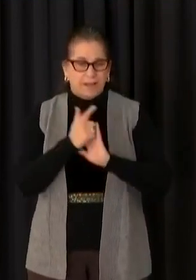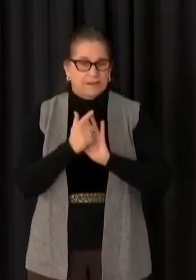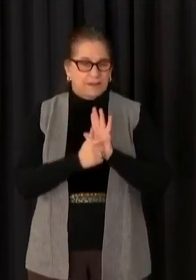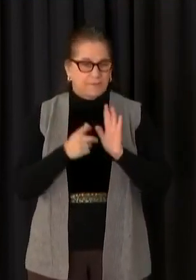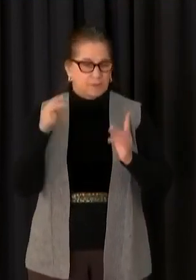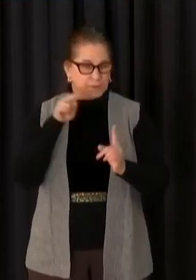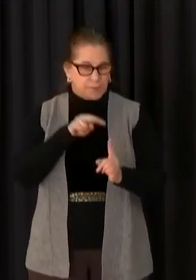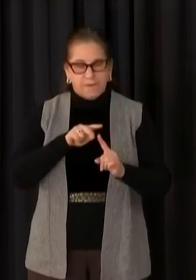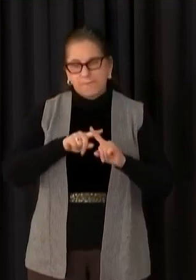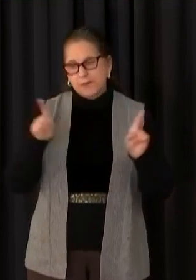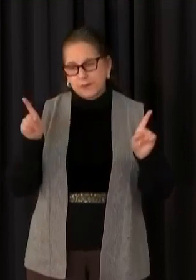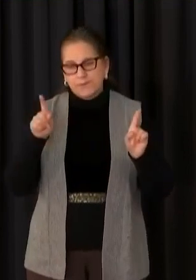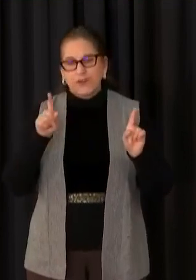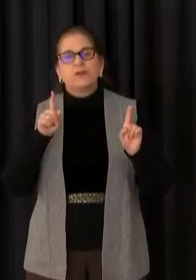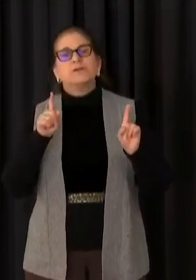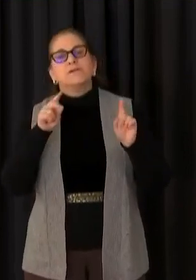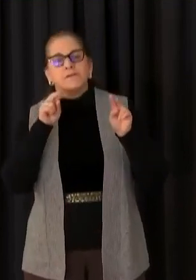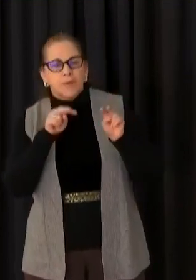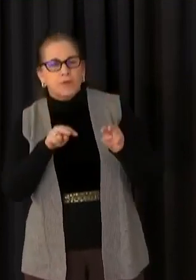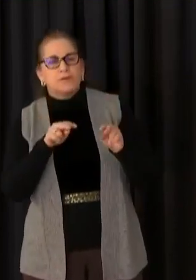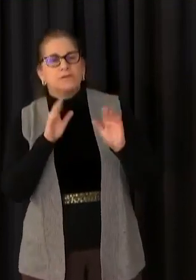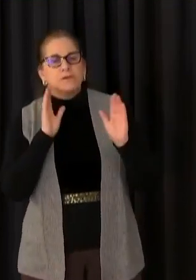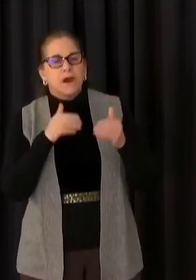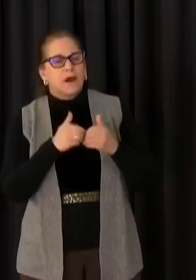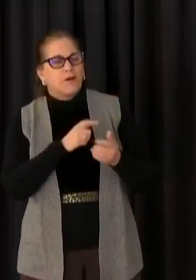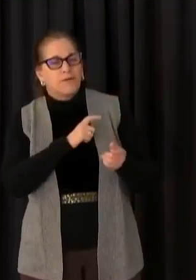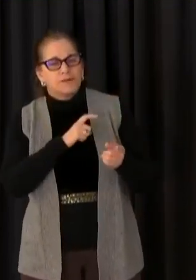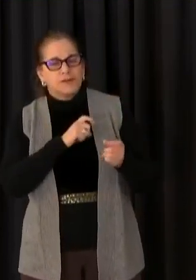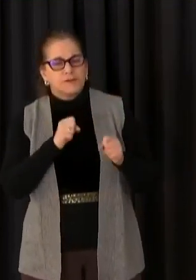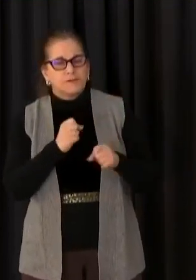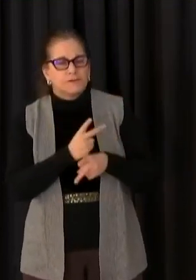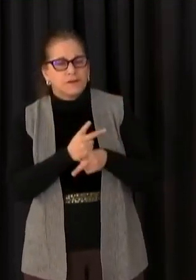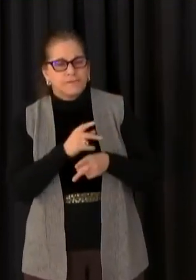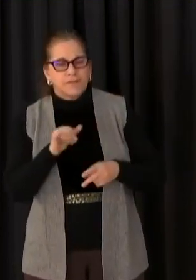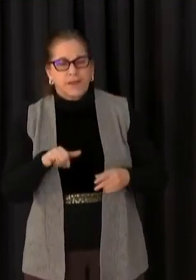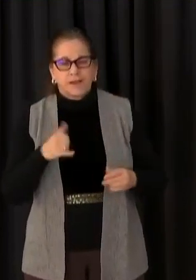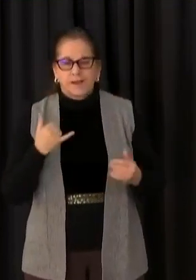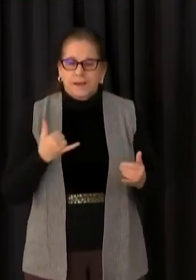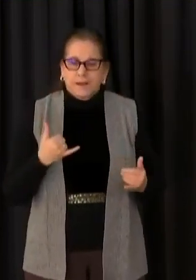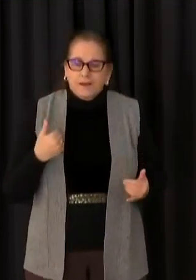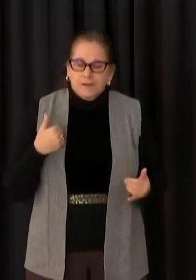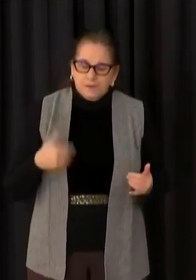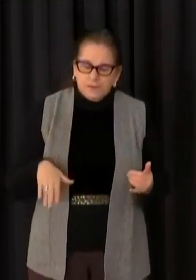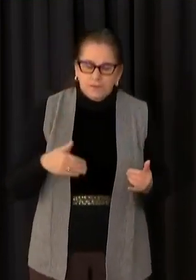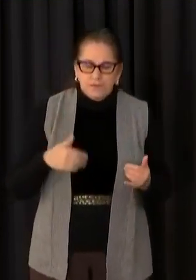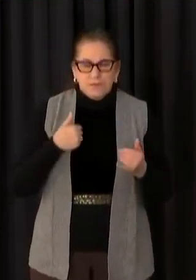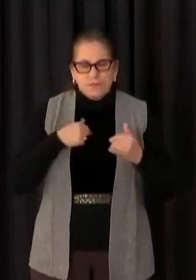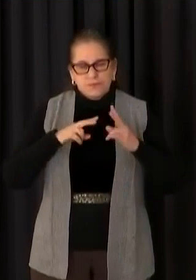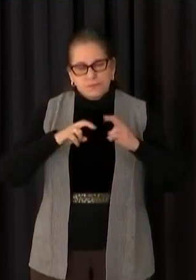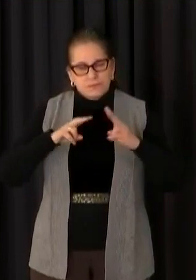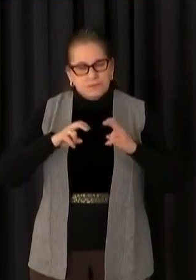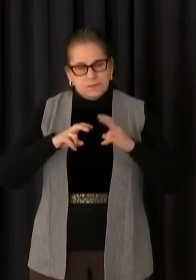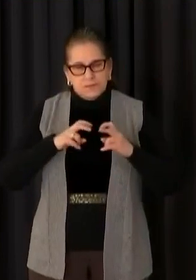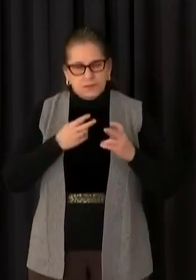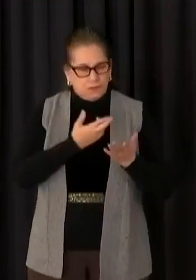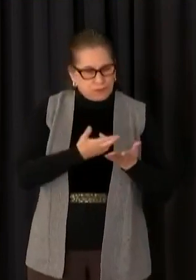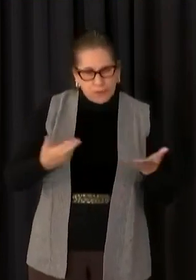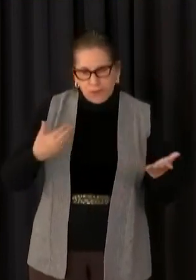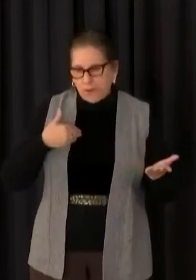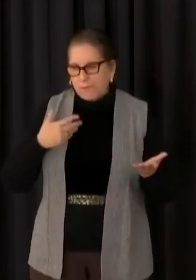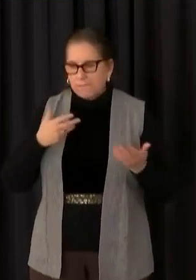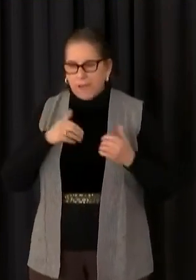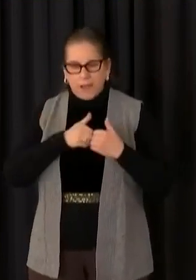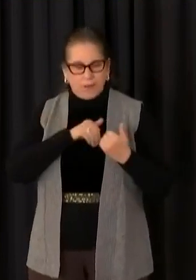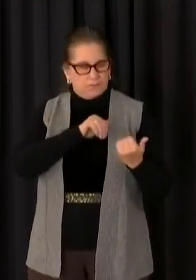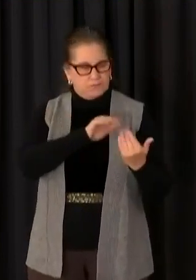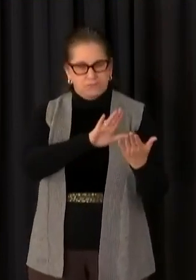enforcement point, make sure that we're leveraging all the resources that we have to address the issue, and really focusing again on